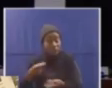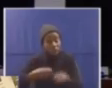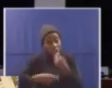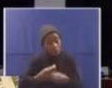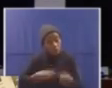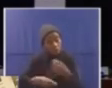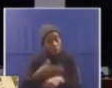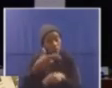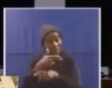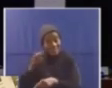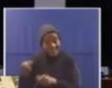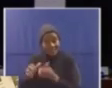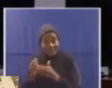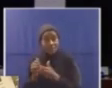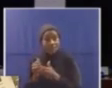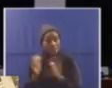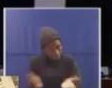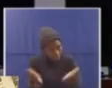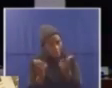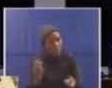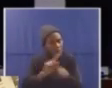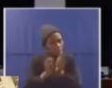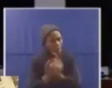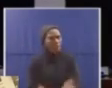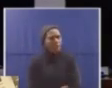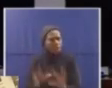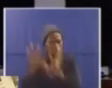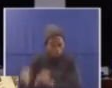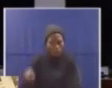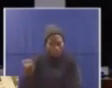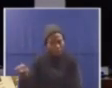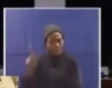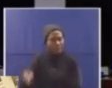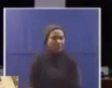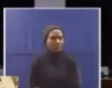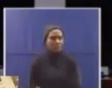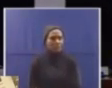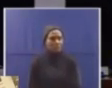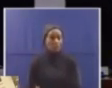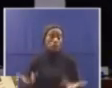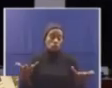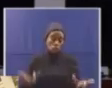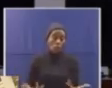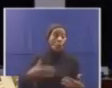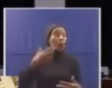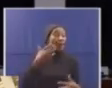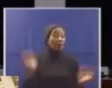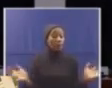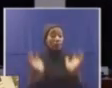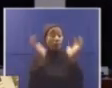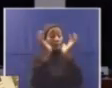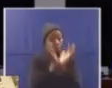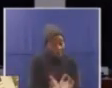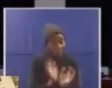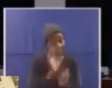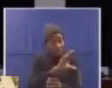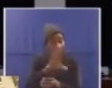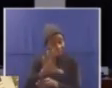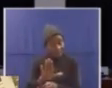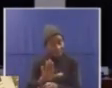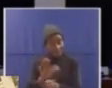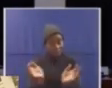conflict, and therefore they must be stopped. So this will be at the heart of our discussion